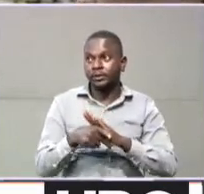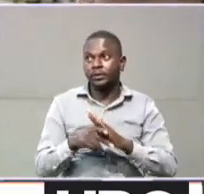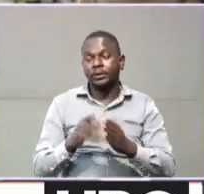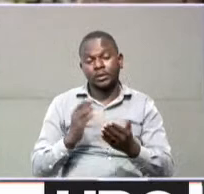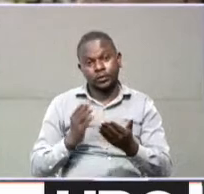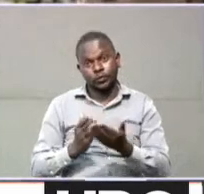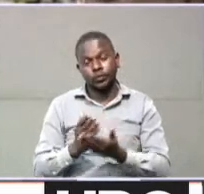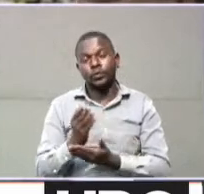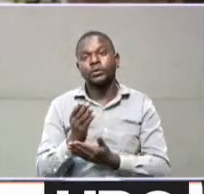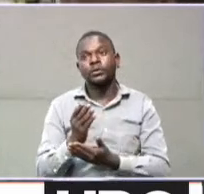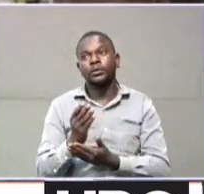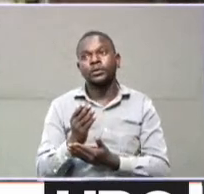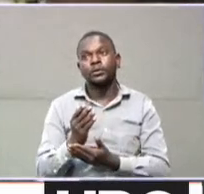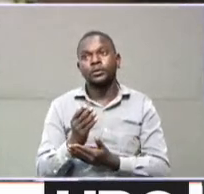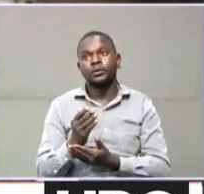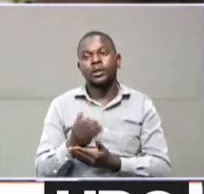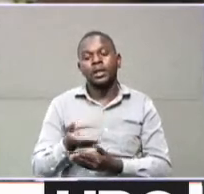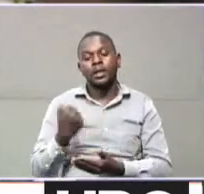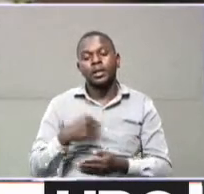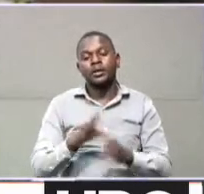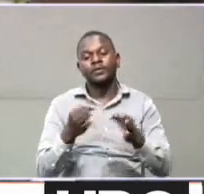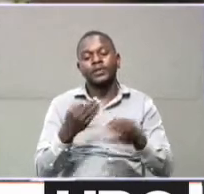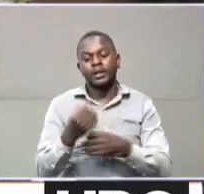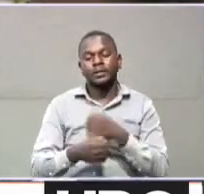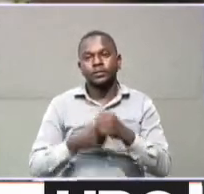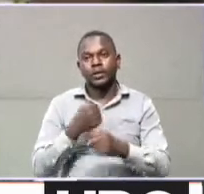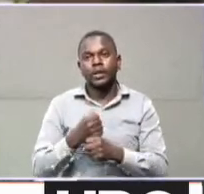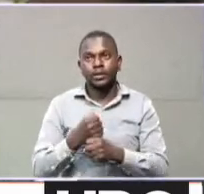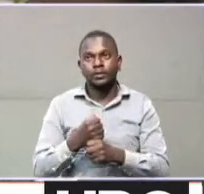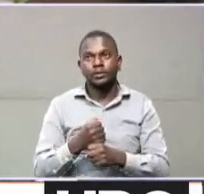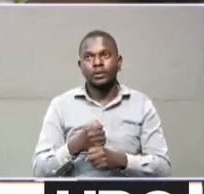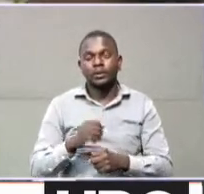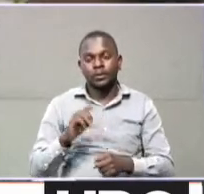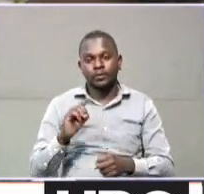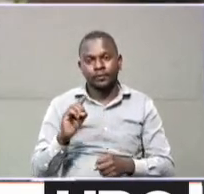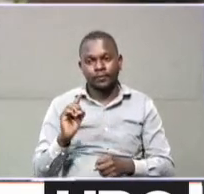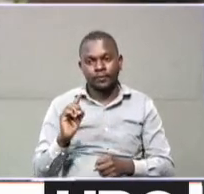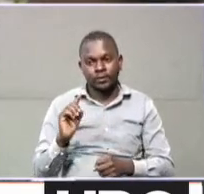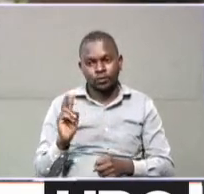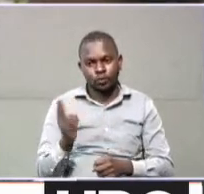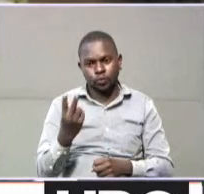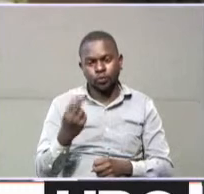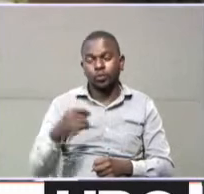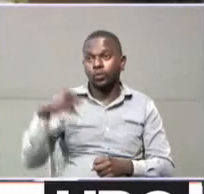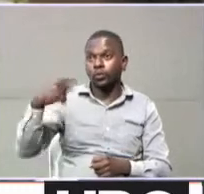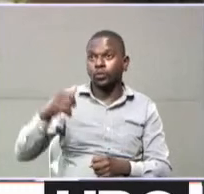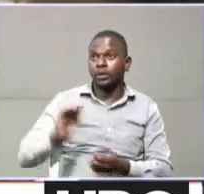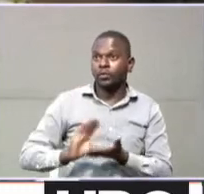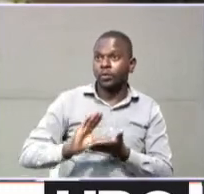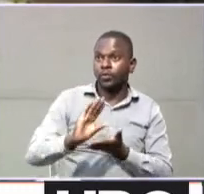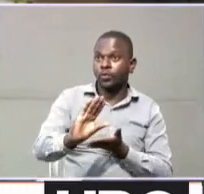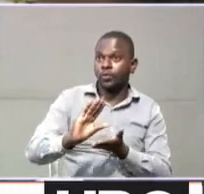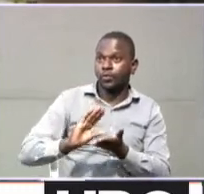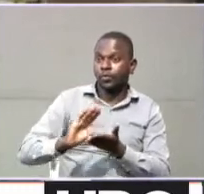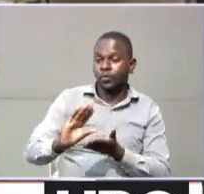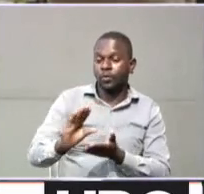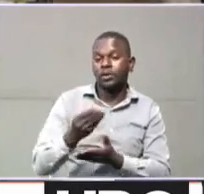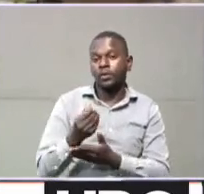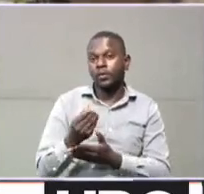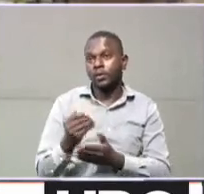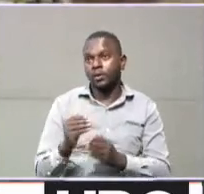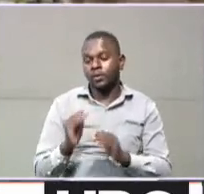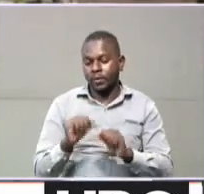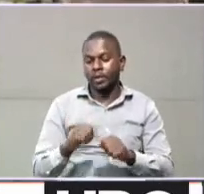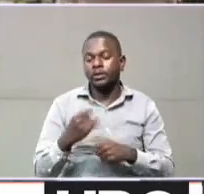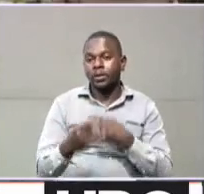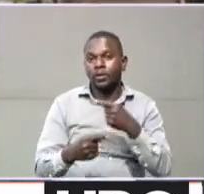indeed last financial year for the first two quarters we made releases we had to